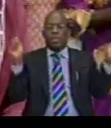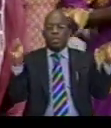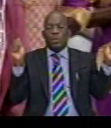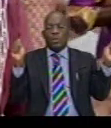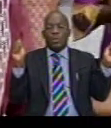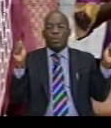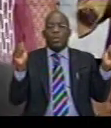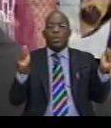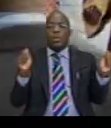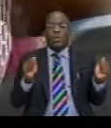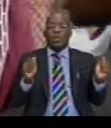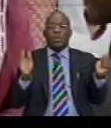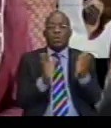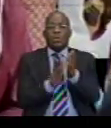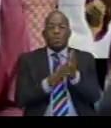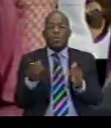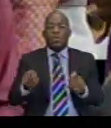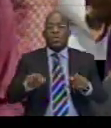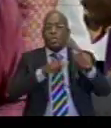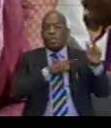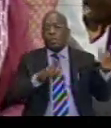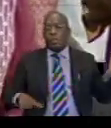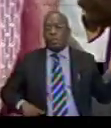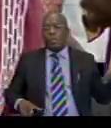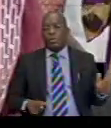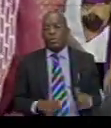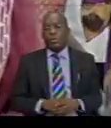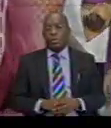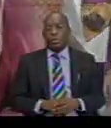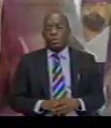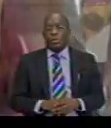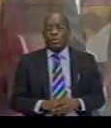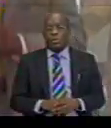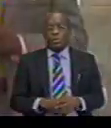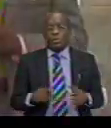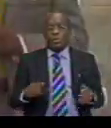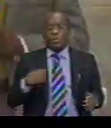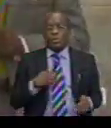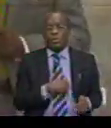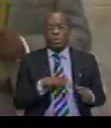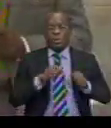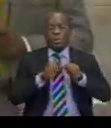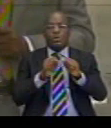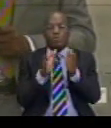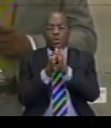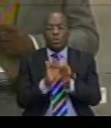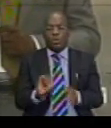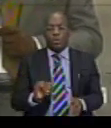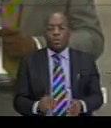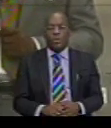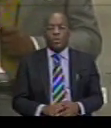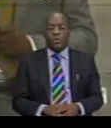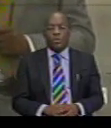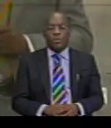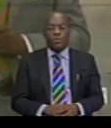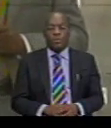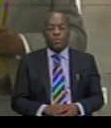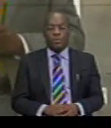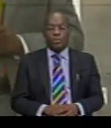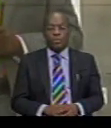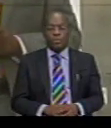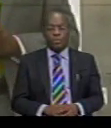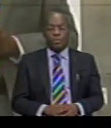Dieu. Praise the Lord. Nous continuons dans la prière. Just Ce soir, keep on praying. Nous sommes là.